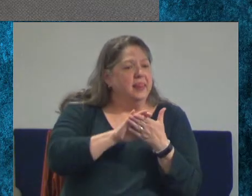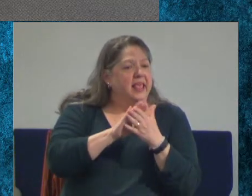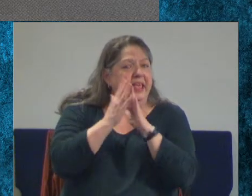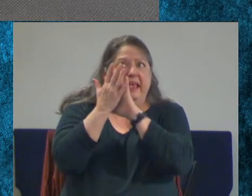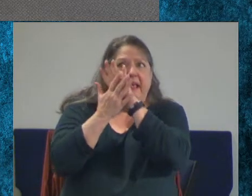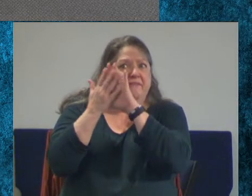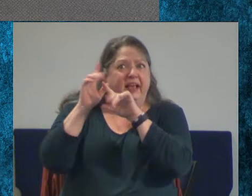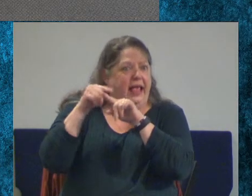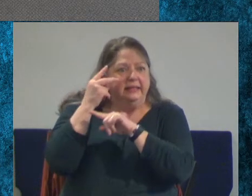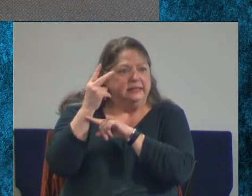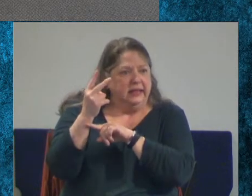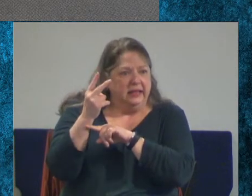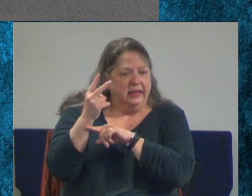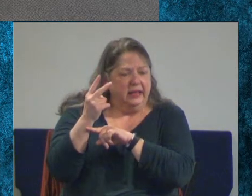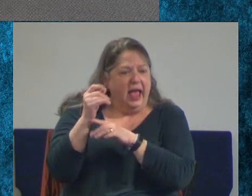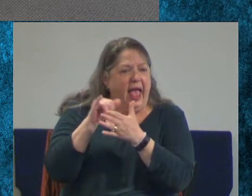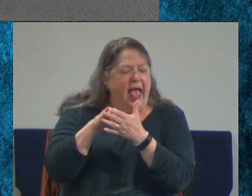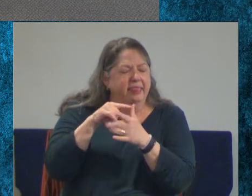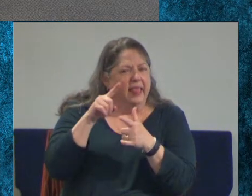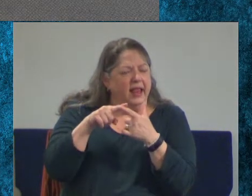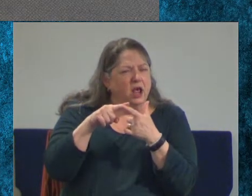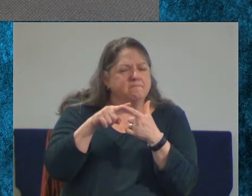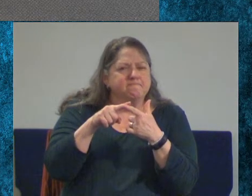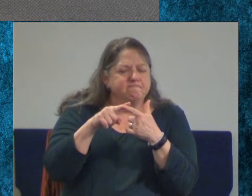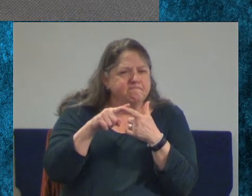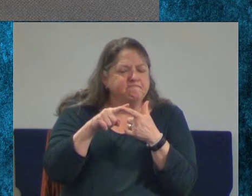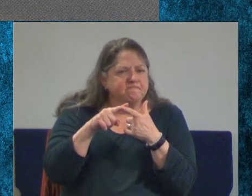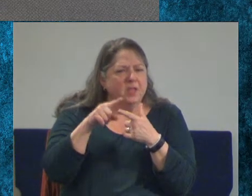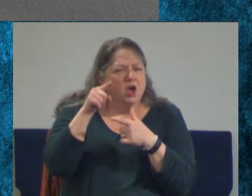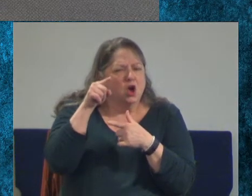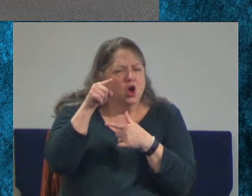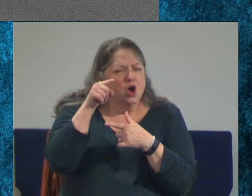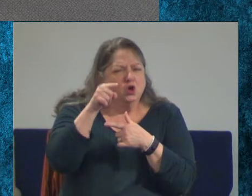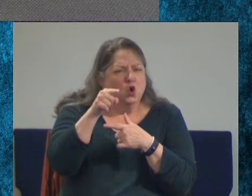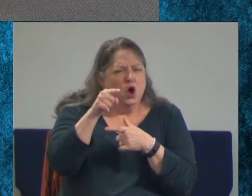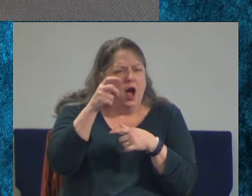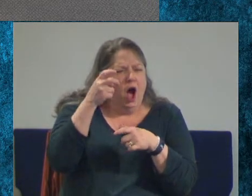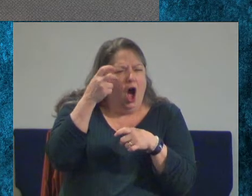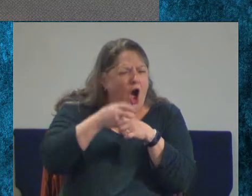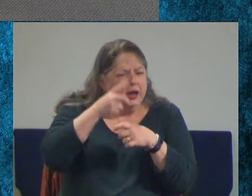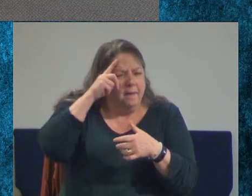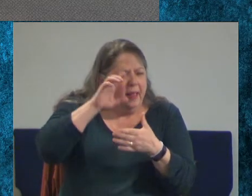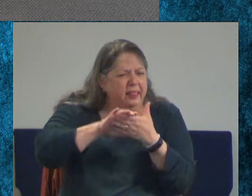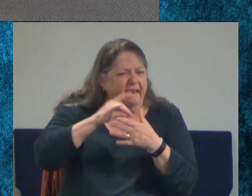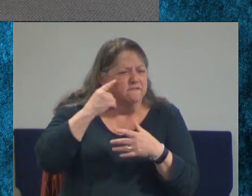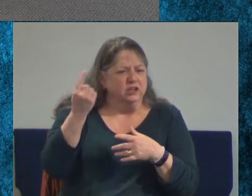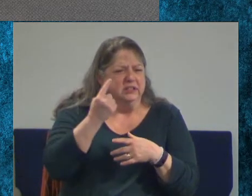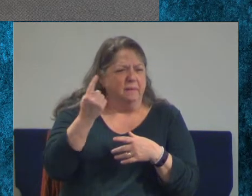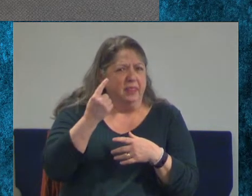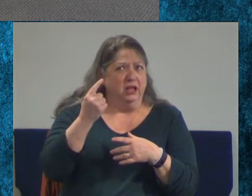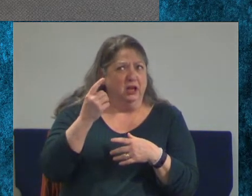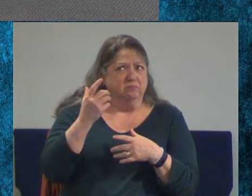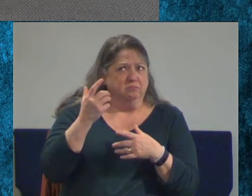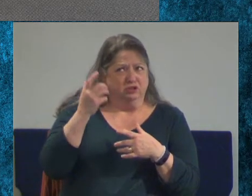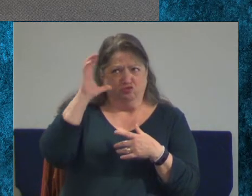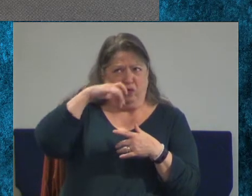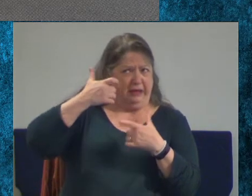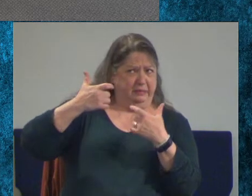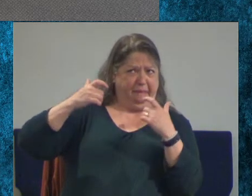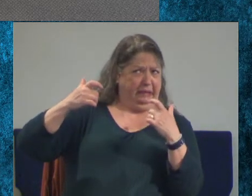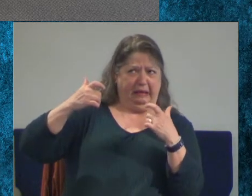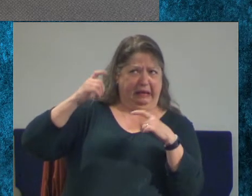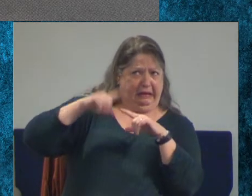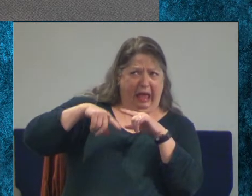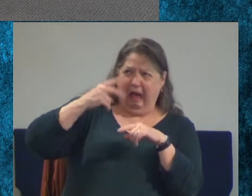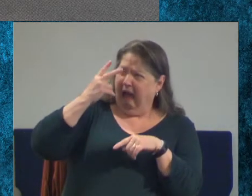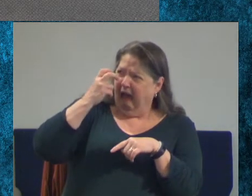what faith is. It leans on a God that is bigger than we are. It leans on a God that knows everything, who is